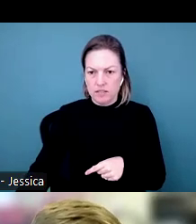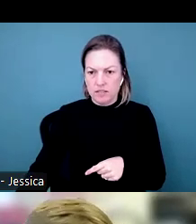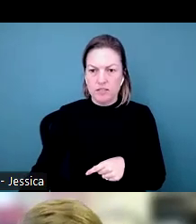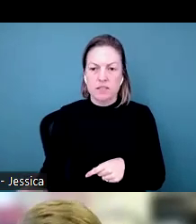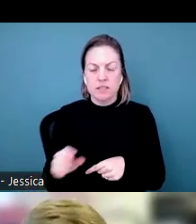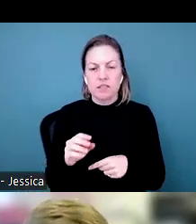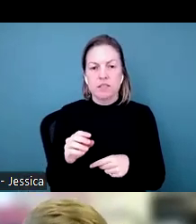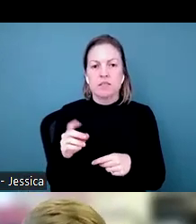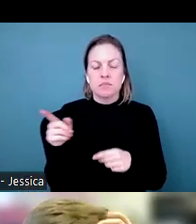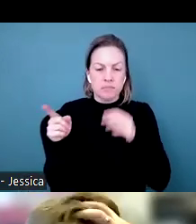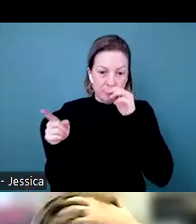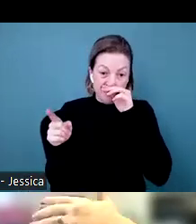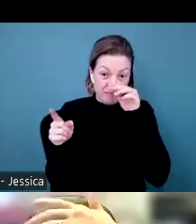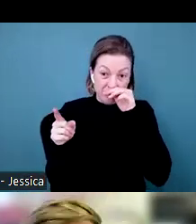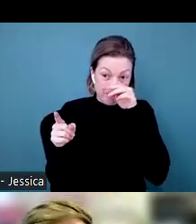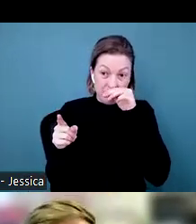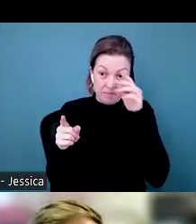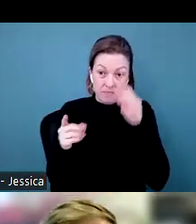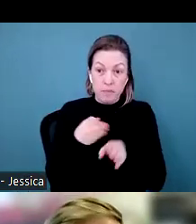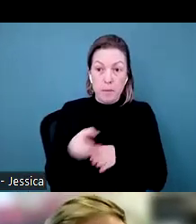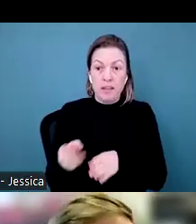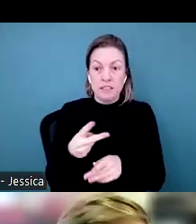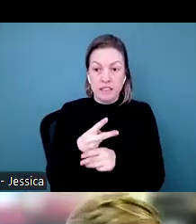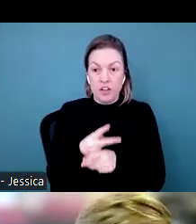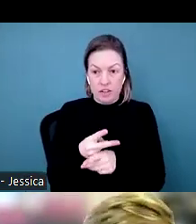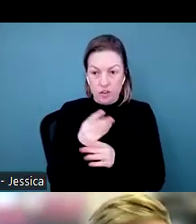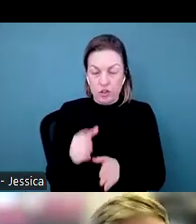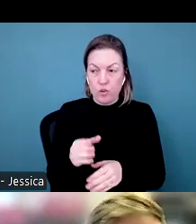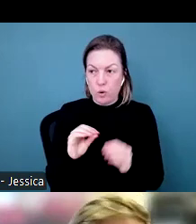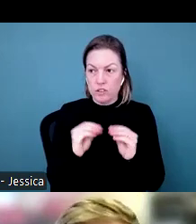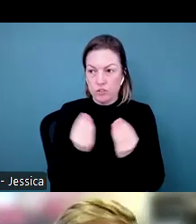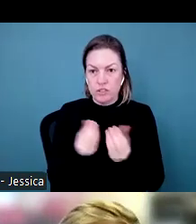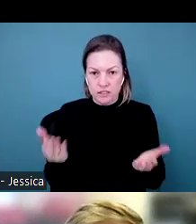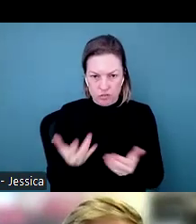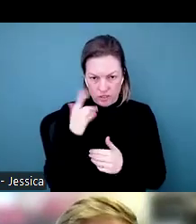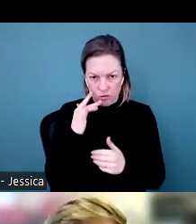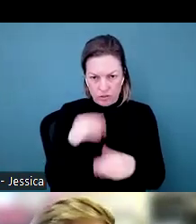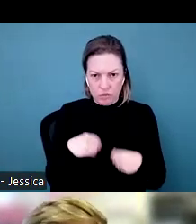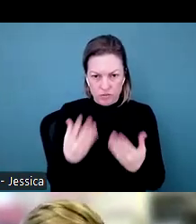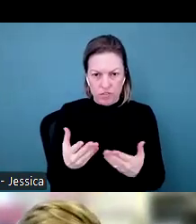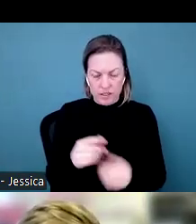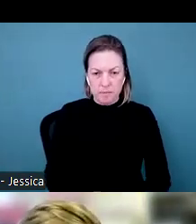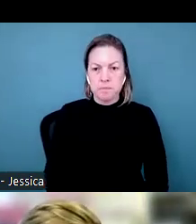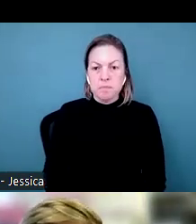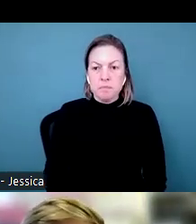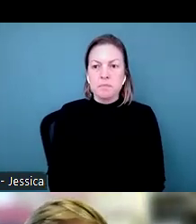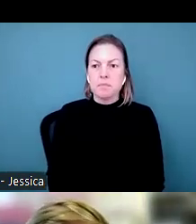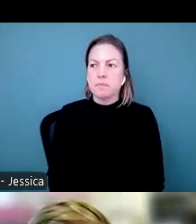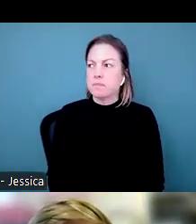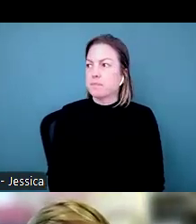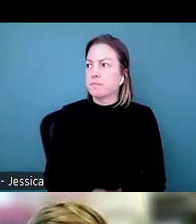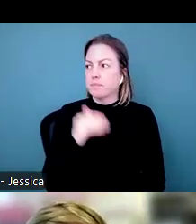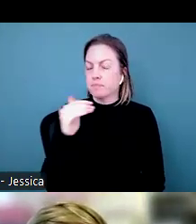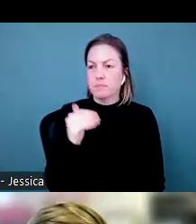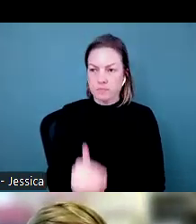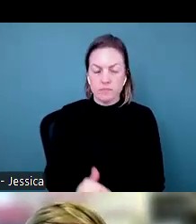provided by the main caregiver organizations here in California. So we can go to the next slide.